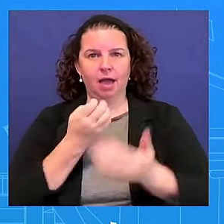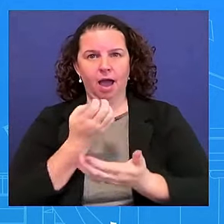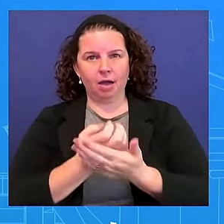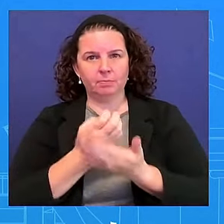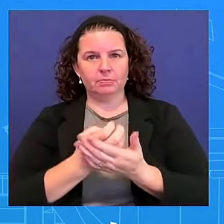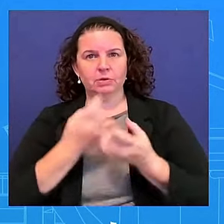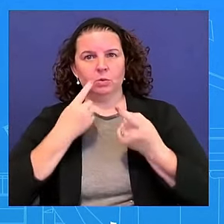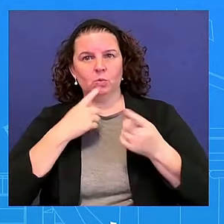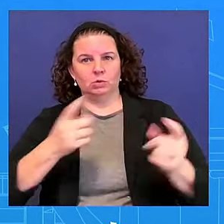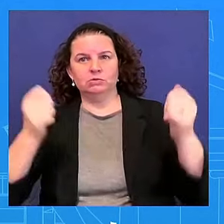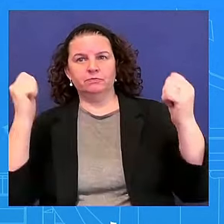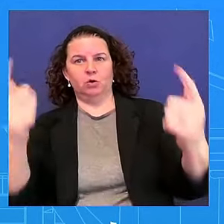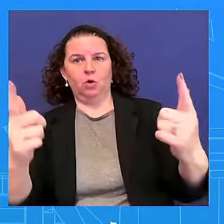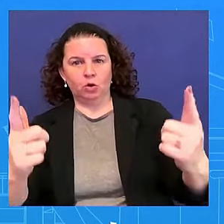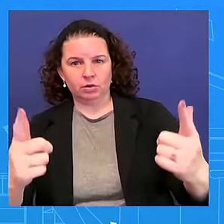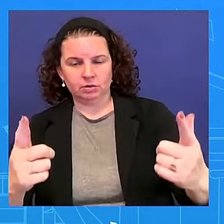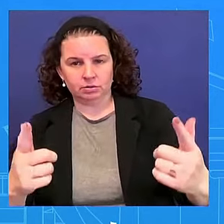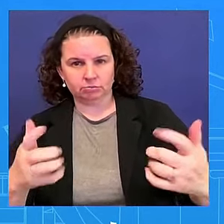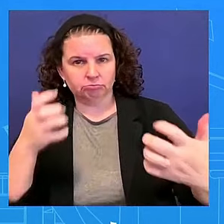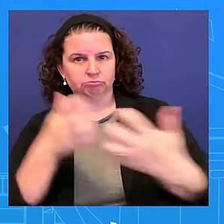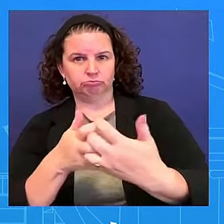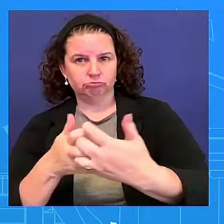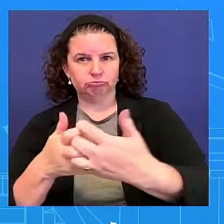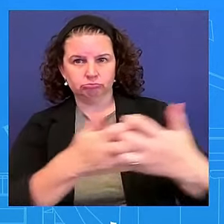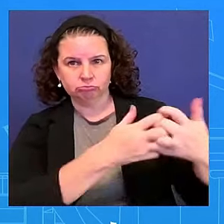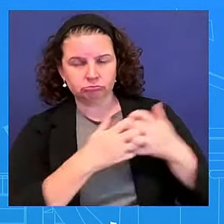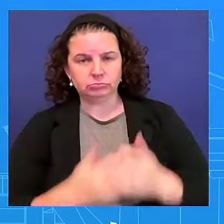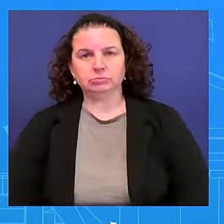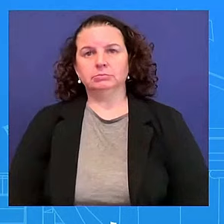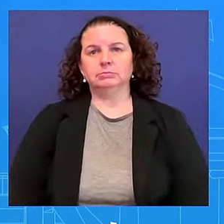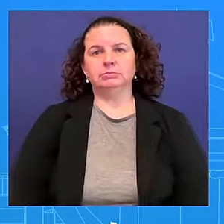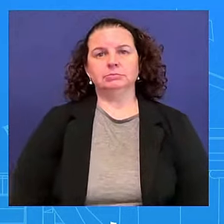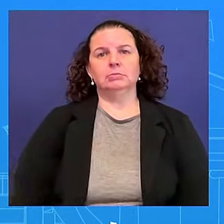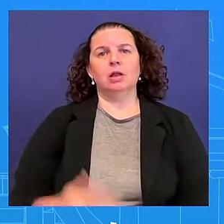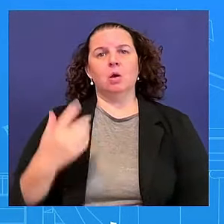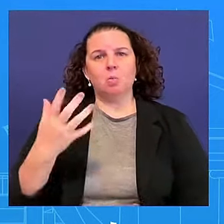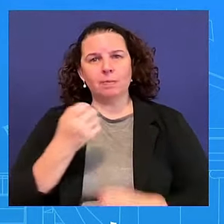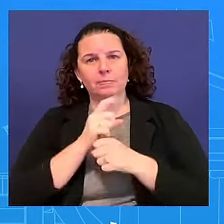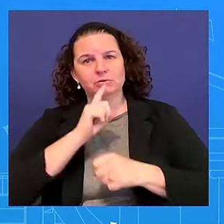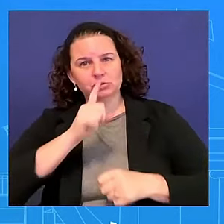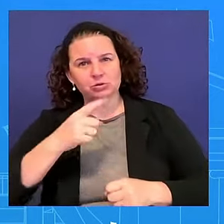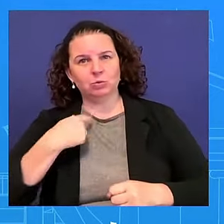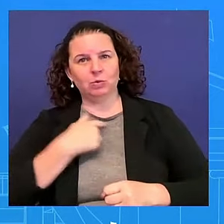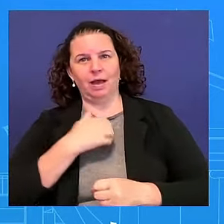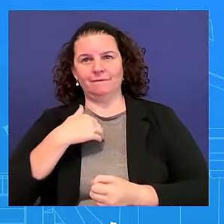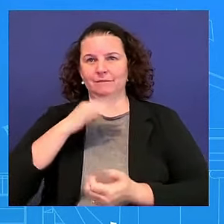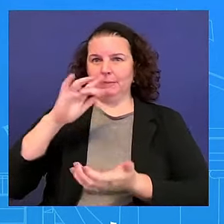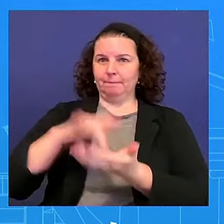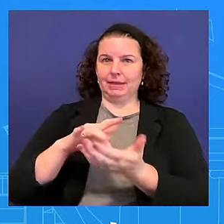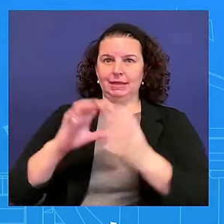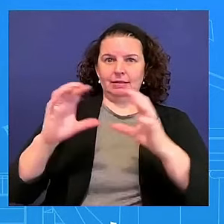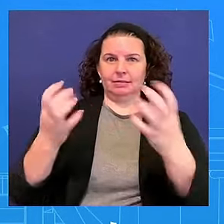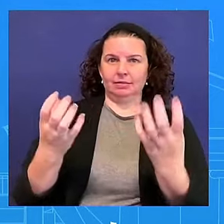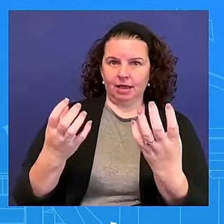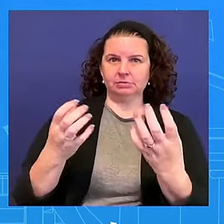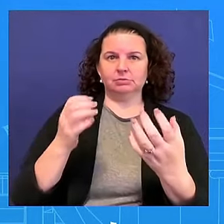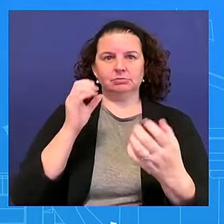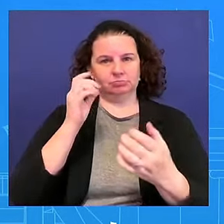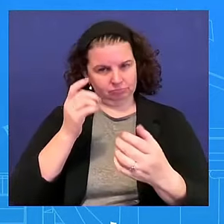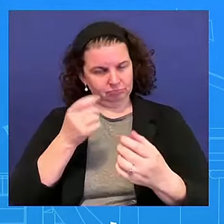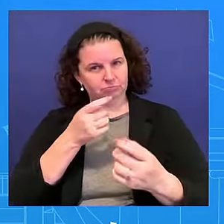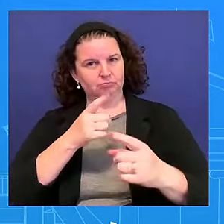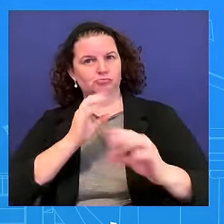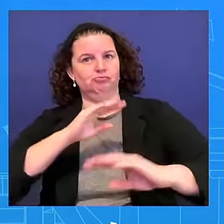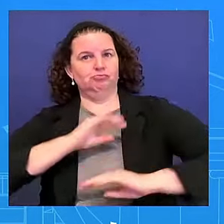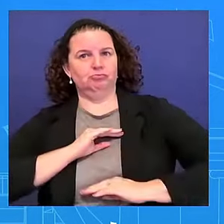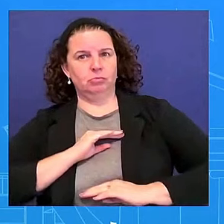sure that we have a middle class, right, that is strong, right, that we don't have a trickle-down economy, that we economy that's built